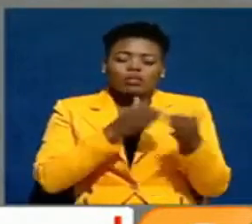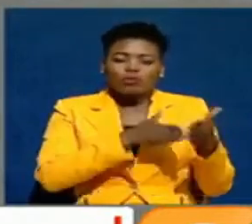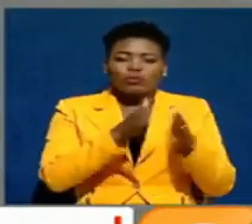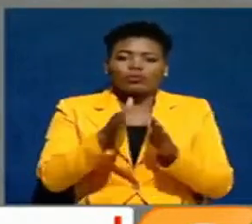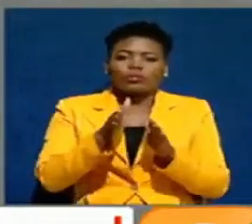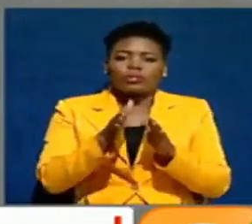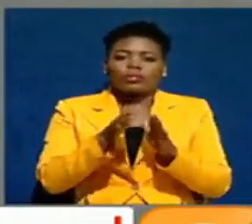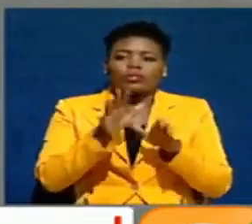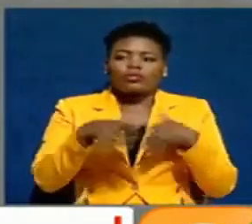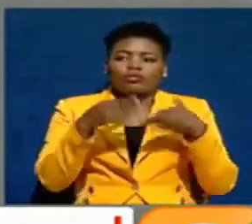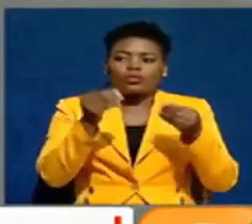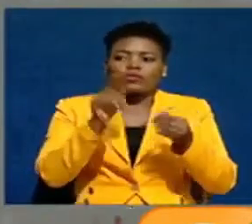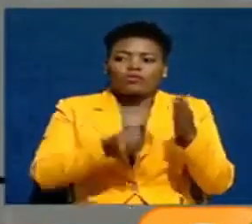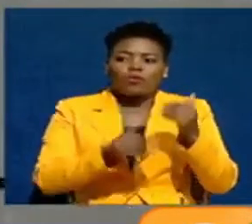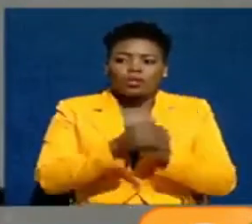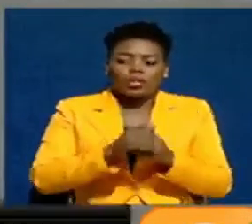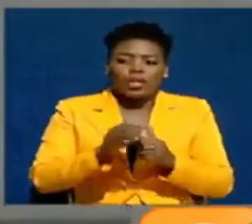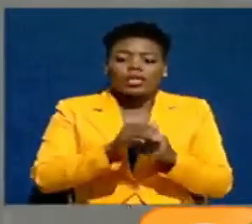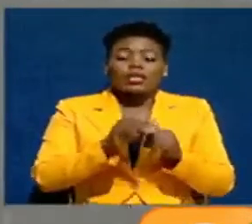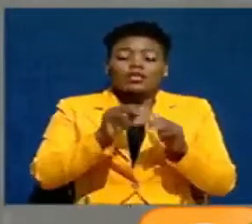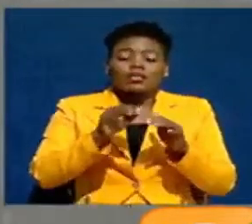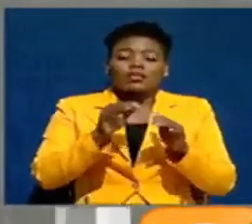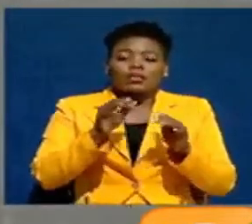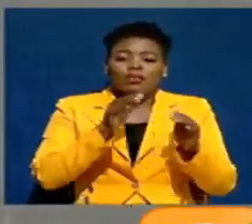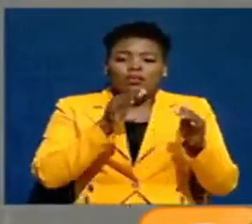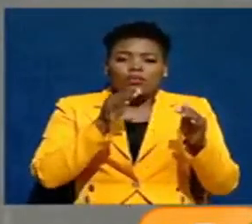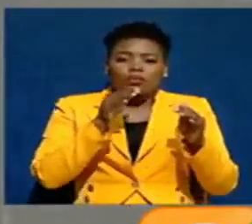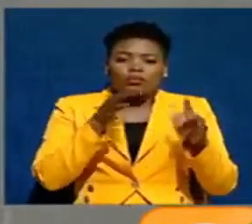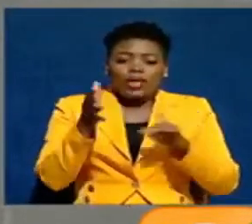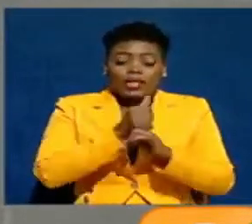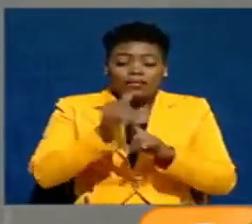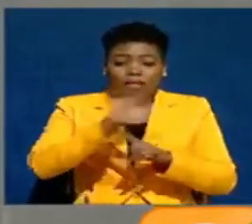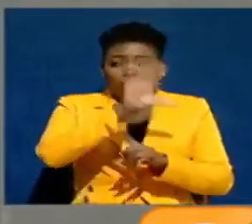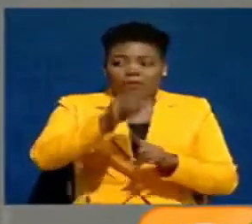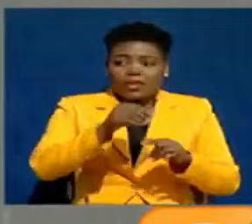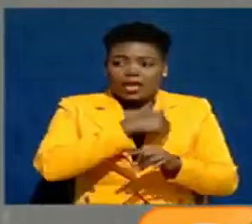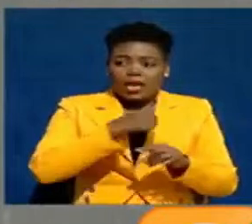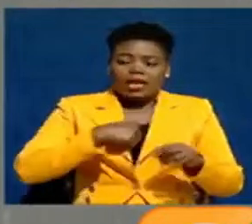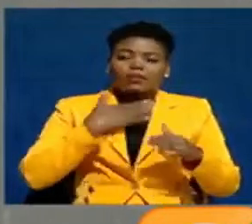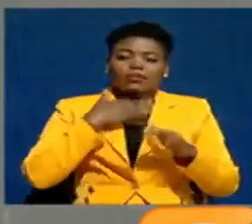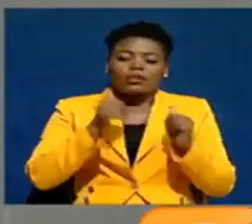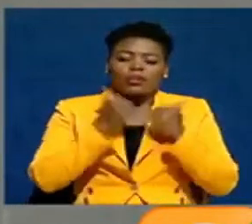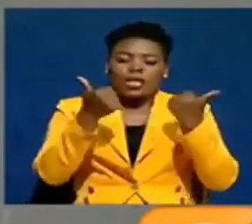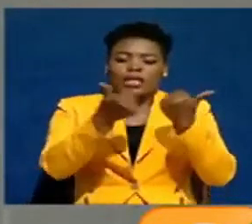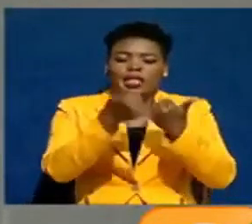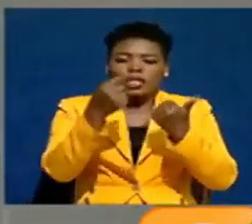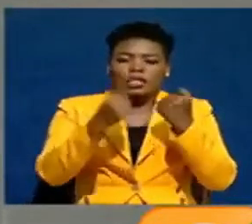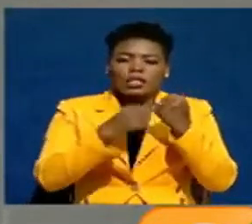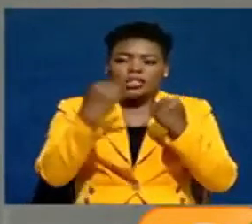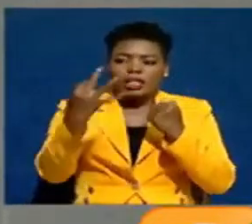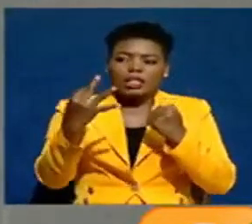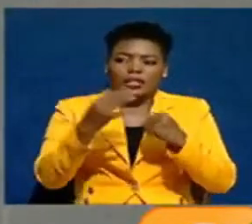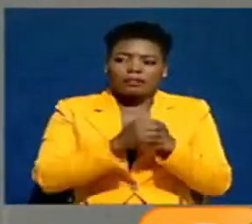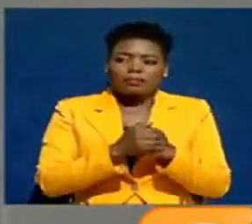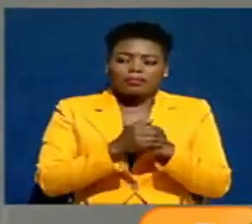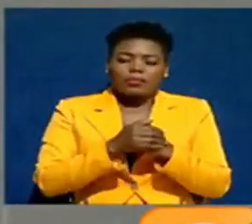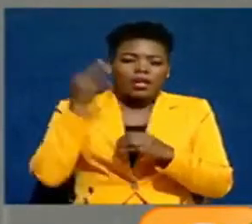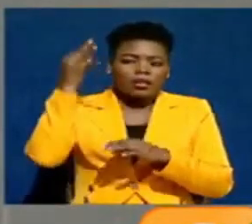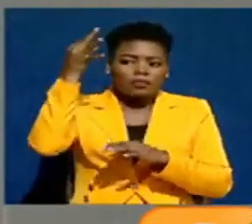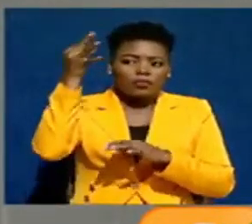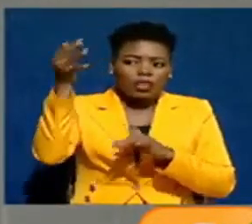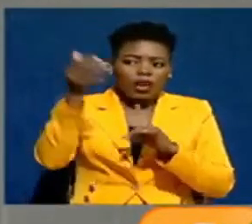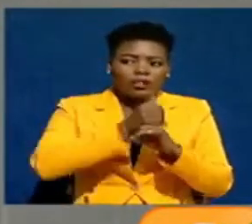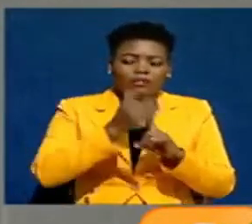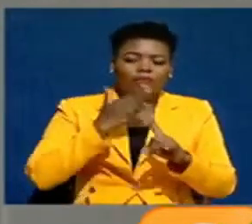and deliver the Africa we want in alignment with Agenda 2063, the Pact for the Future, and